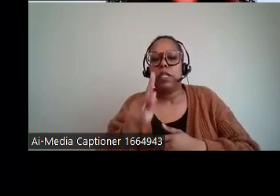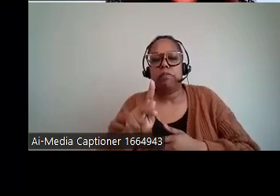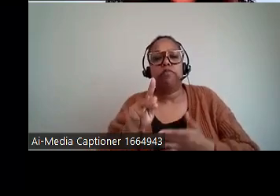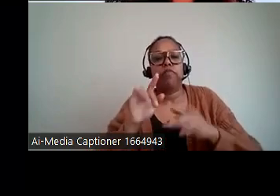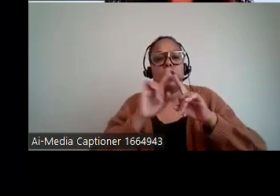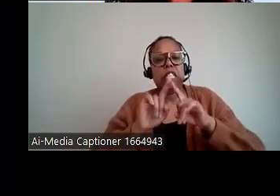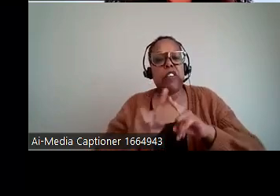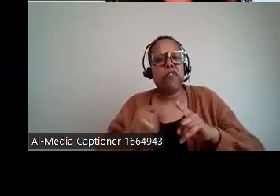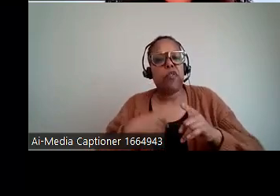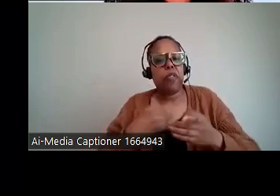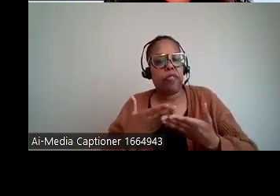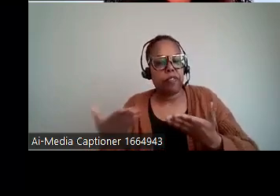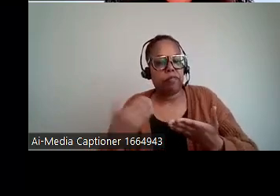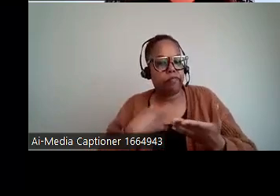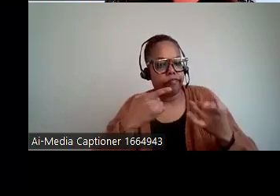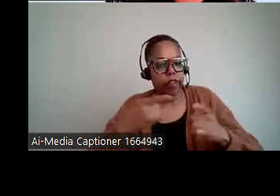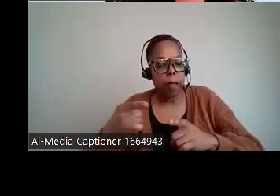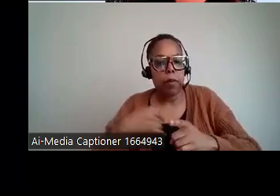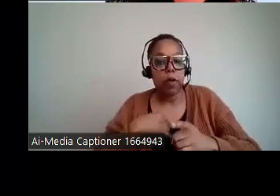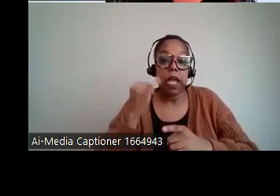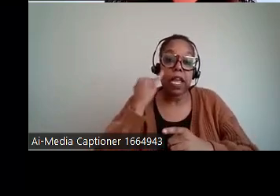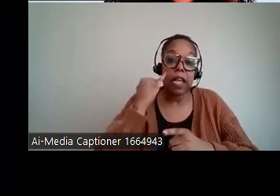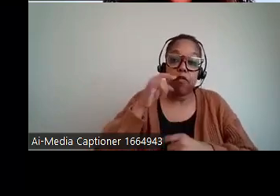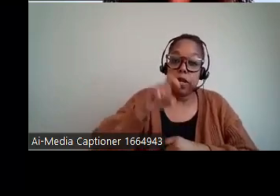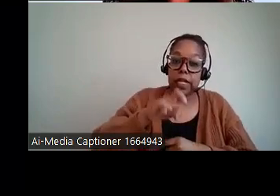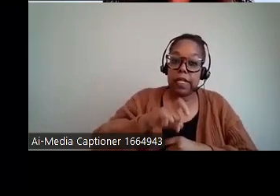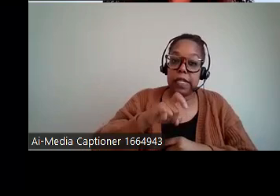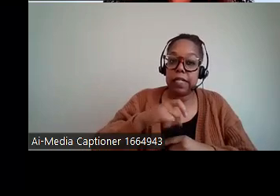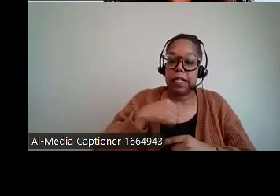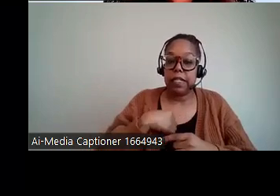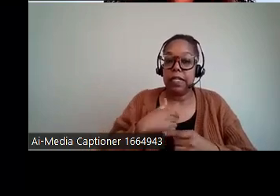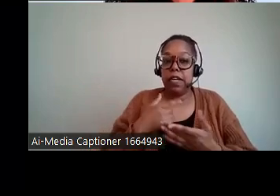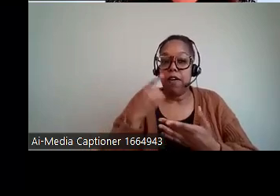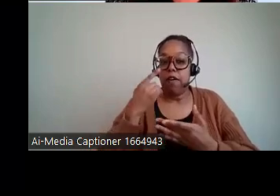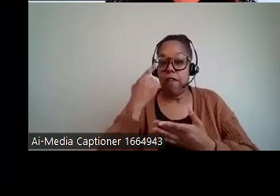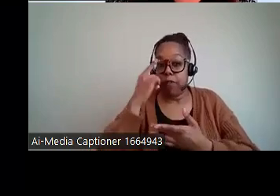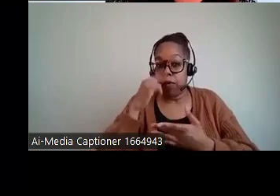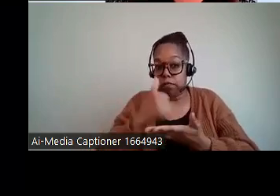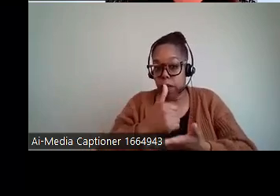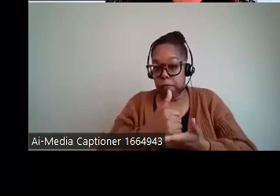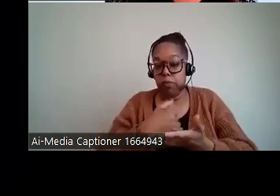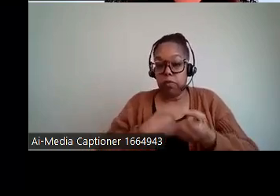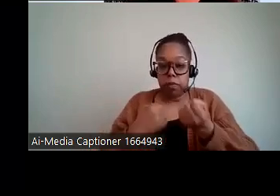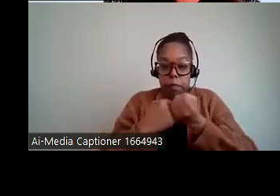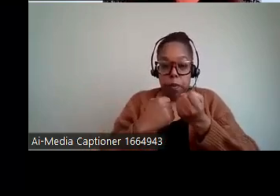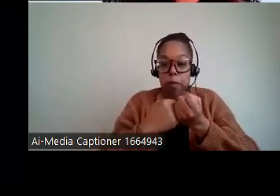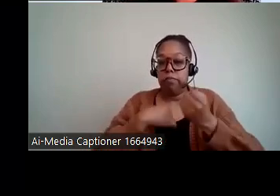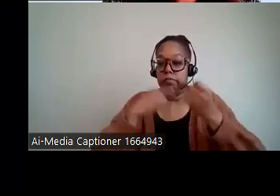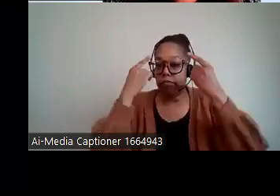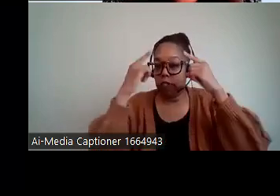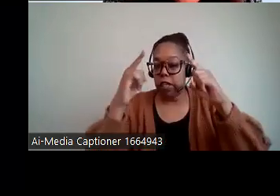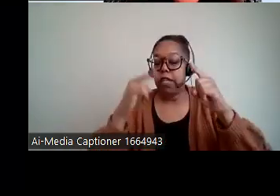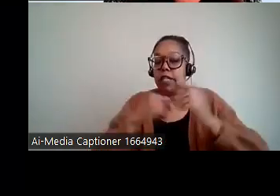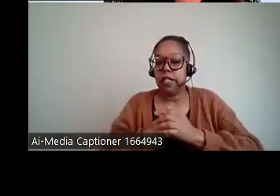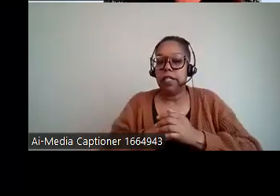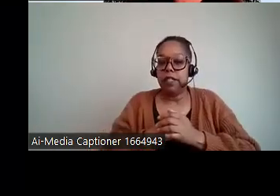they might need from us to help with their success. We lend our ear, we validate their concerns. We're